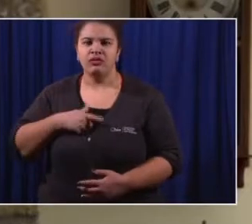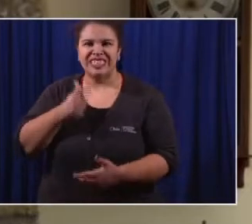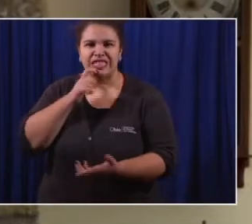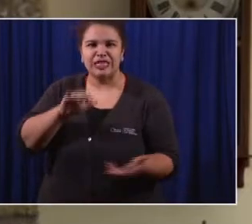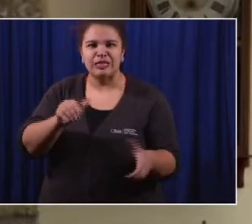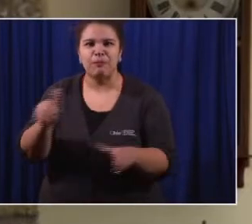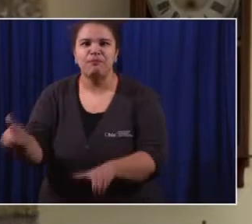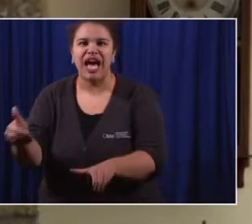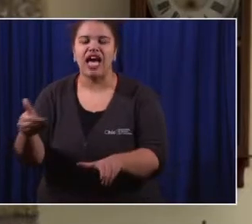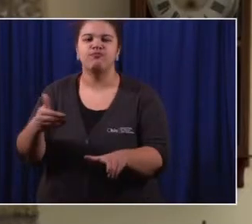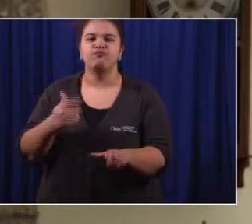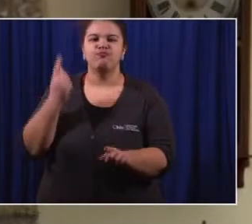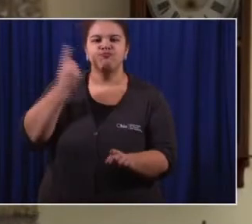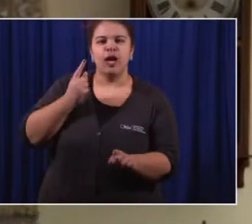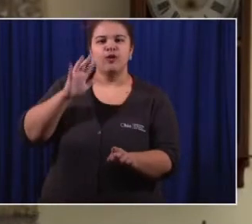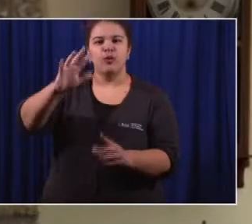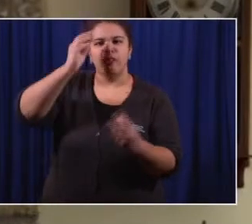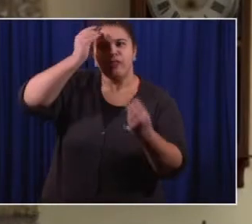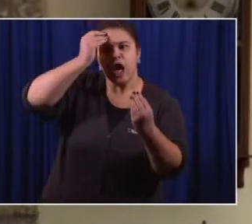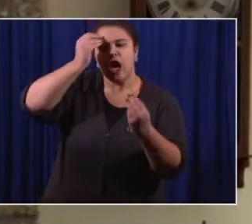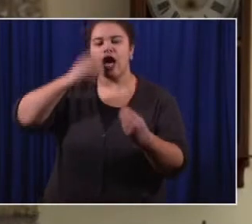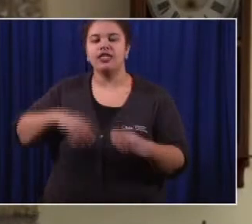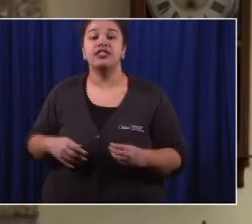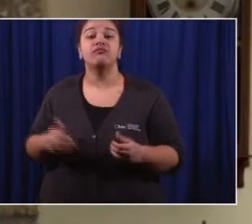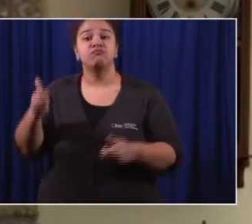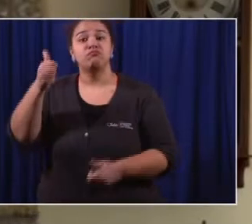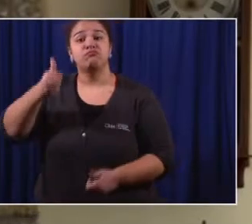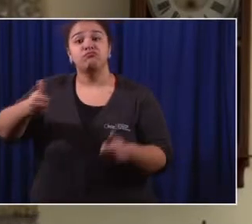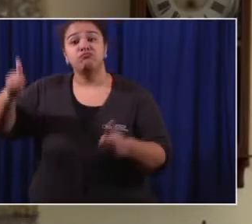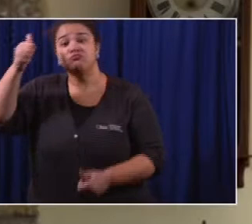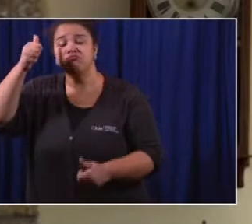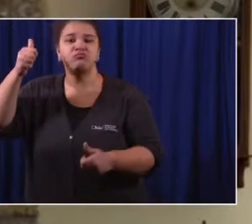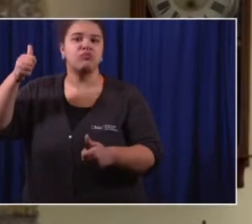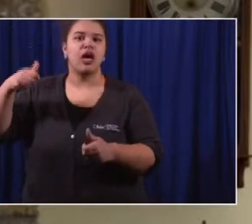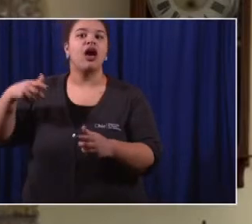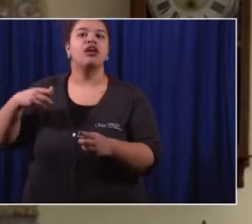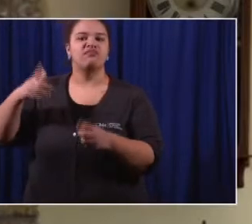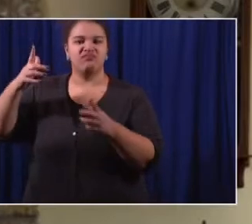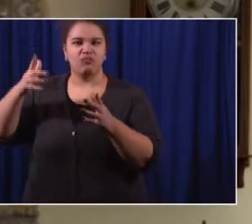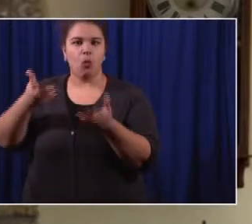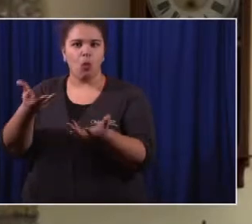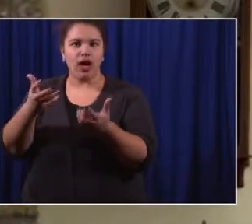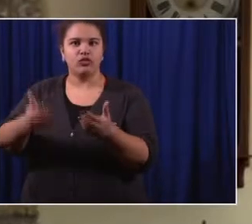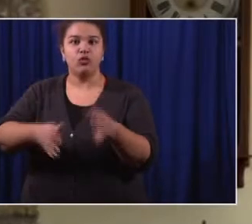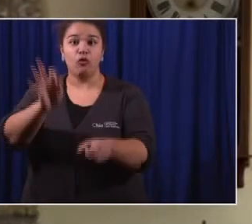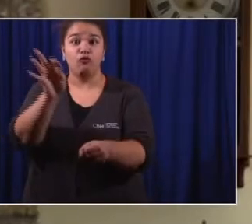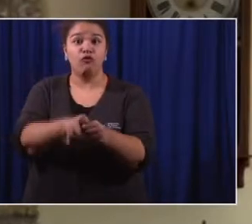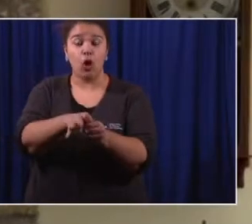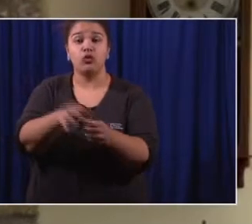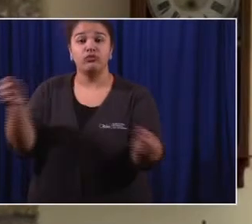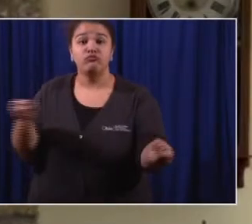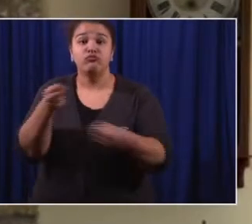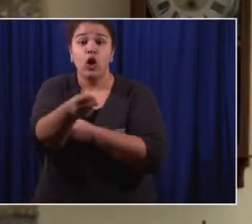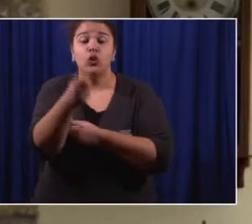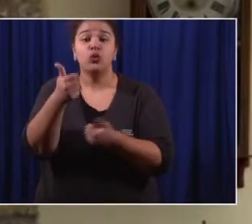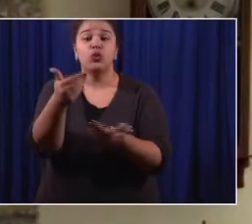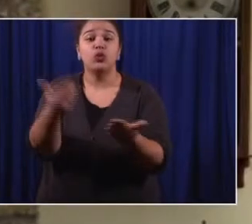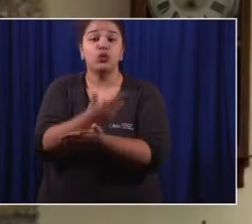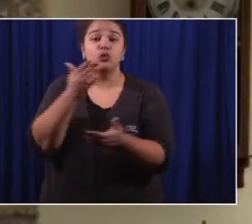move forward with a potential vote, even though they did not hold a vote in 2016 when President Barack Obama put up a